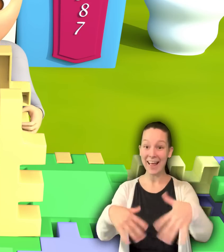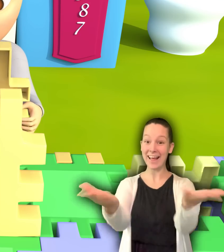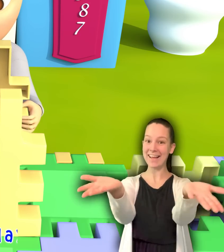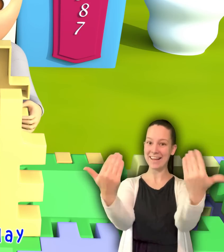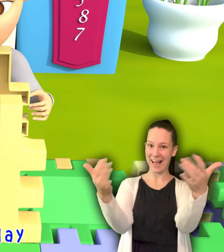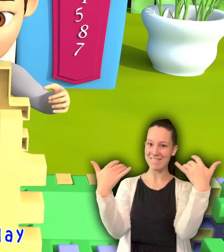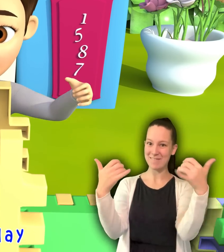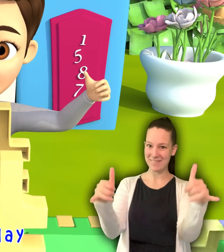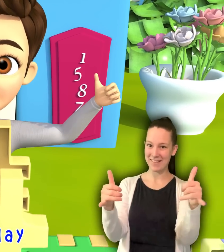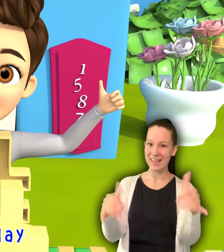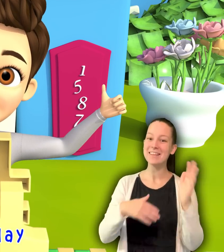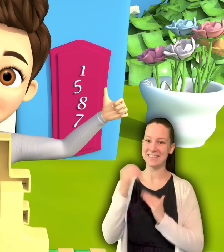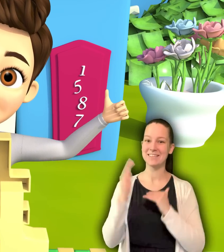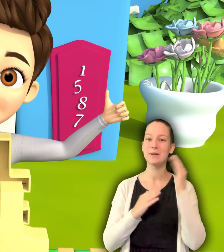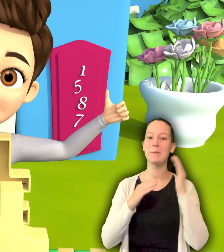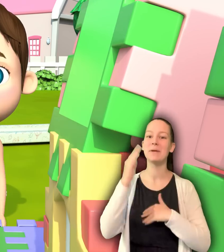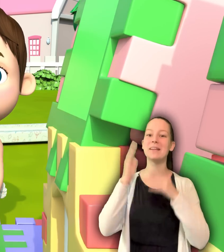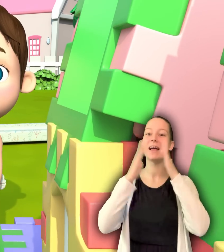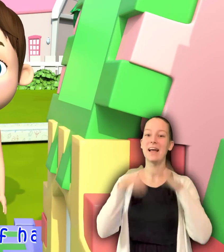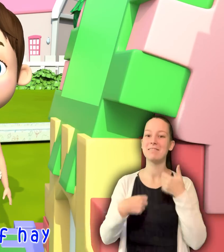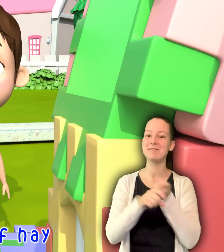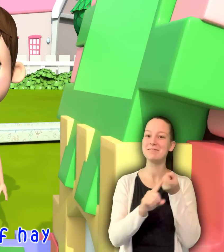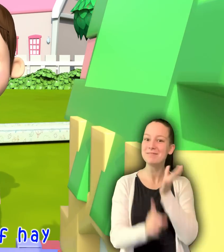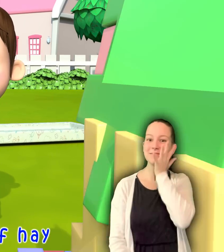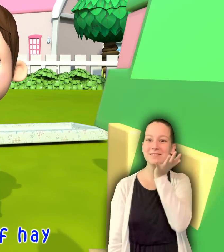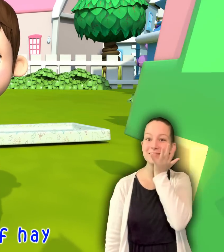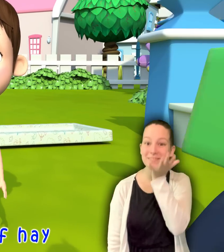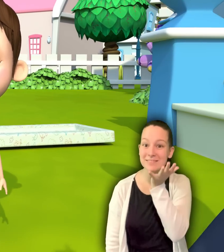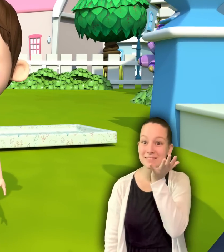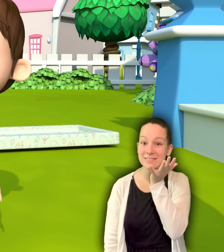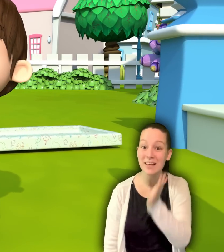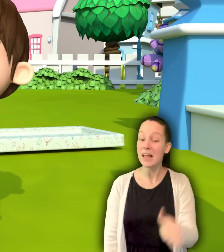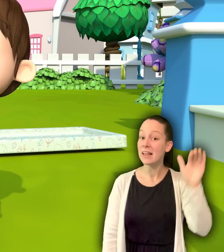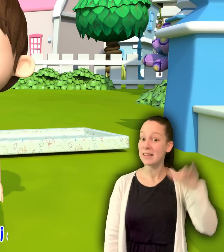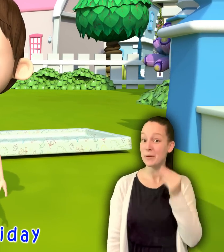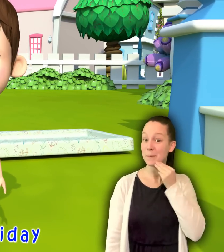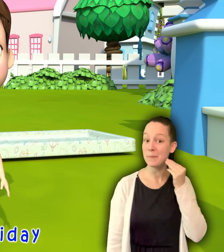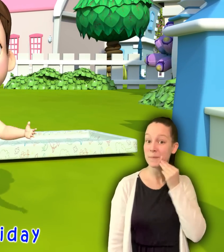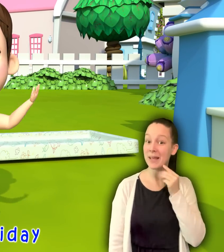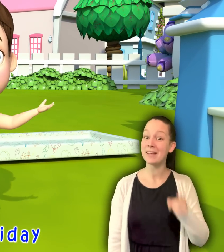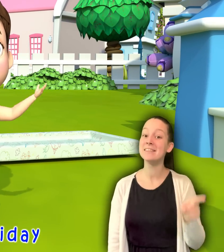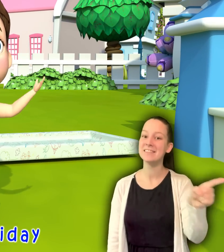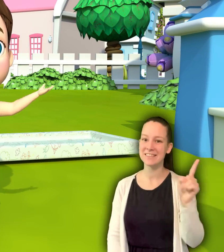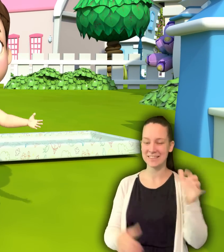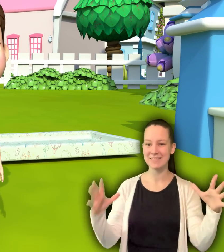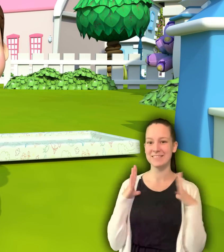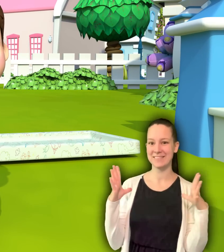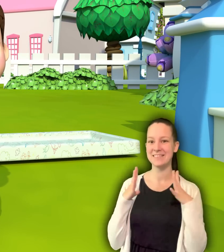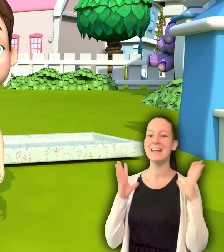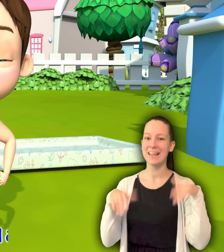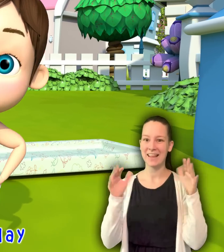hey hey come and play Let's Go build a house of hey little Mary's on a holiday